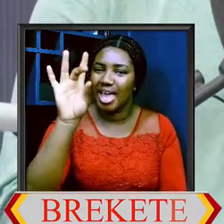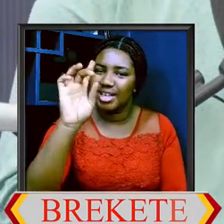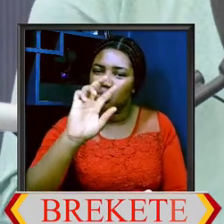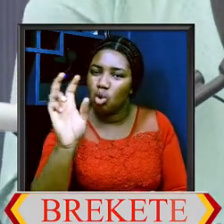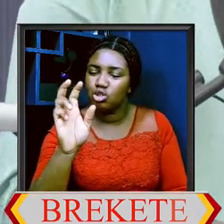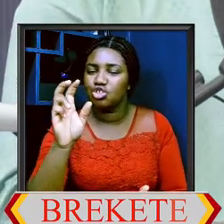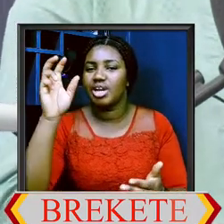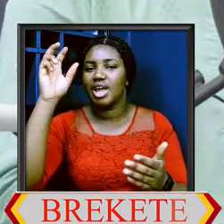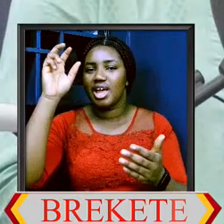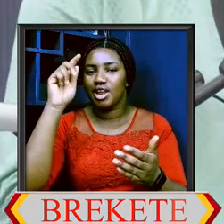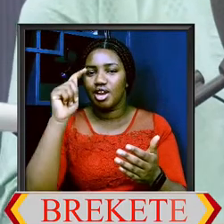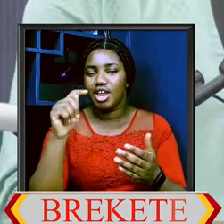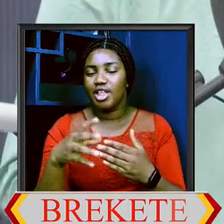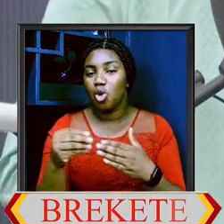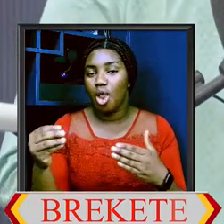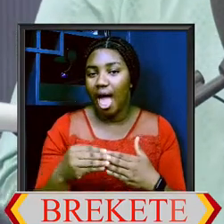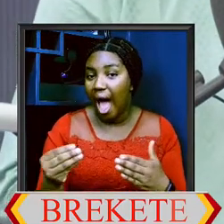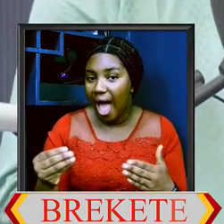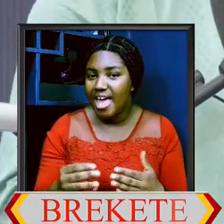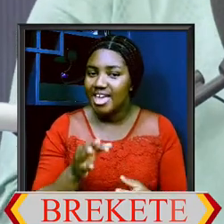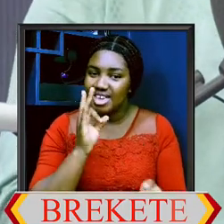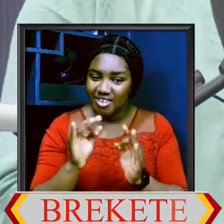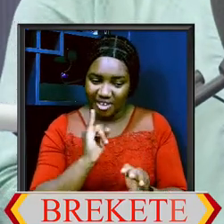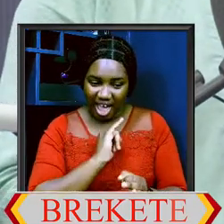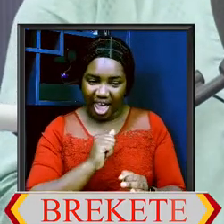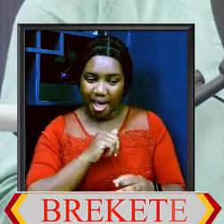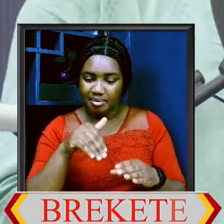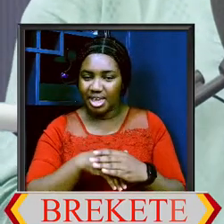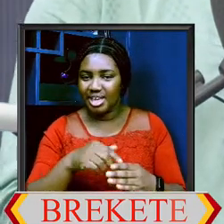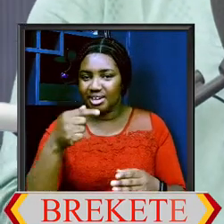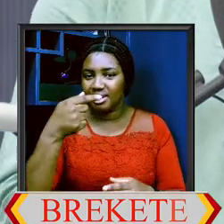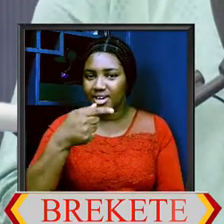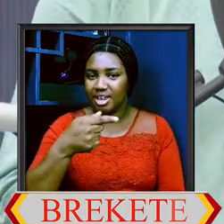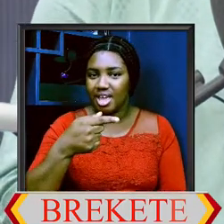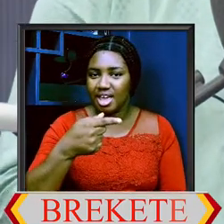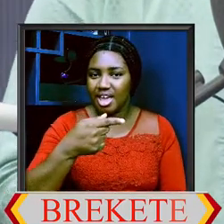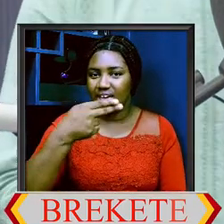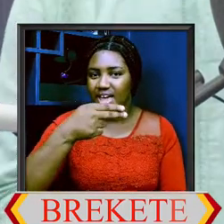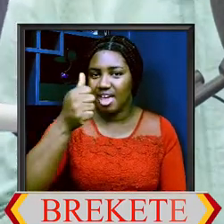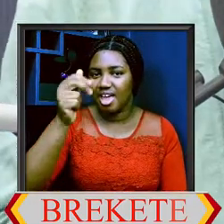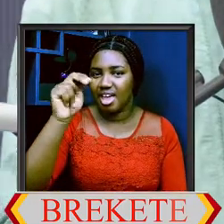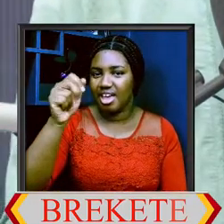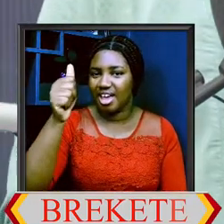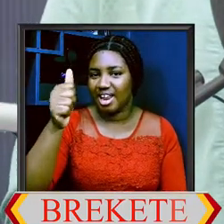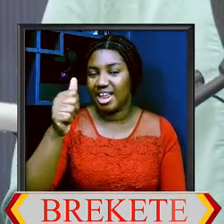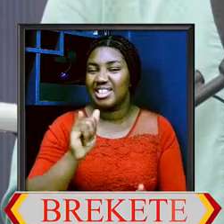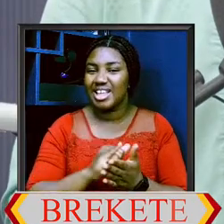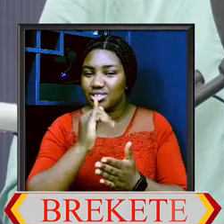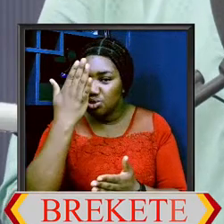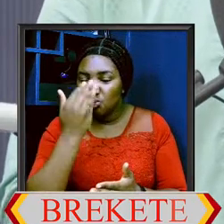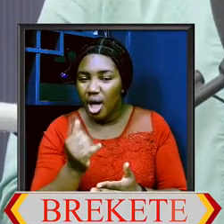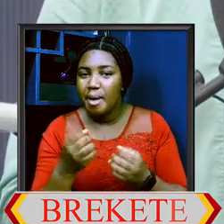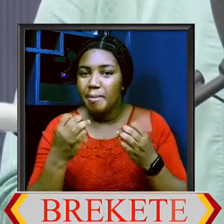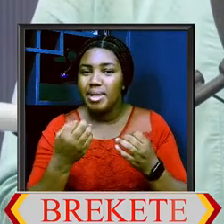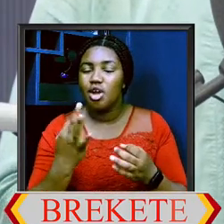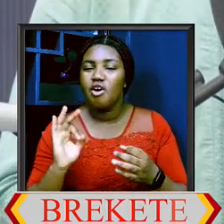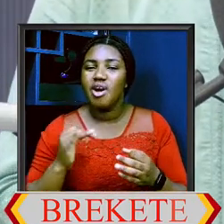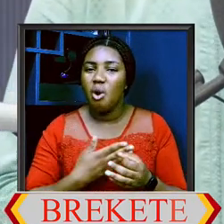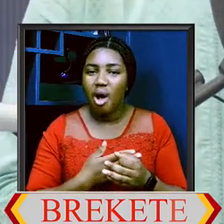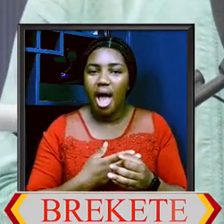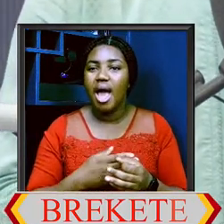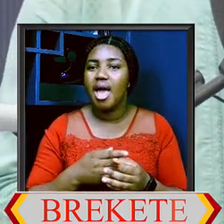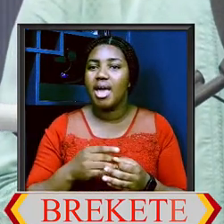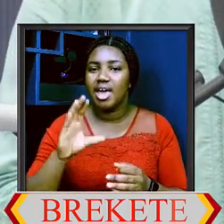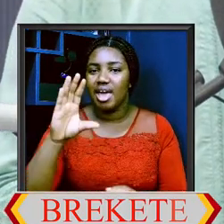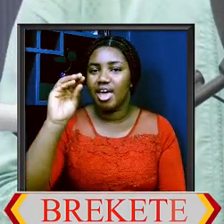$1,800 so it mean Say Ghana IDE no wonder our content creator creators they move to Ghana sabalo